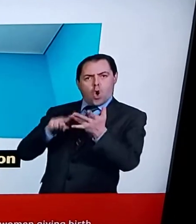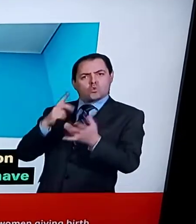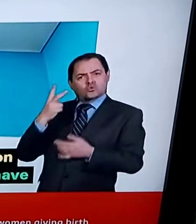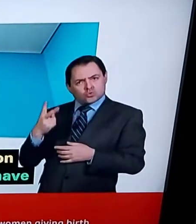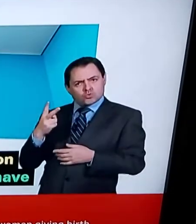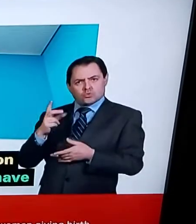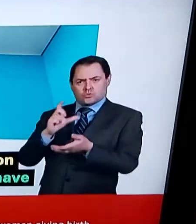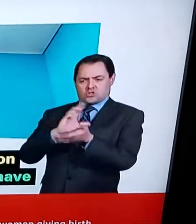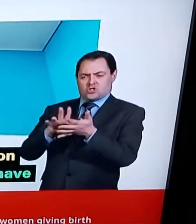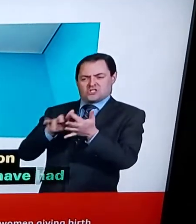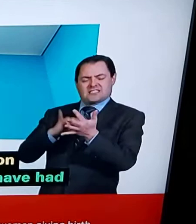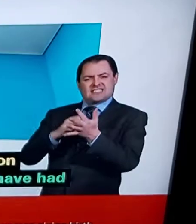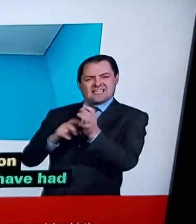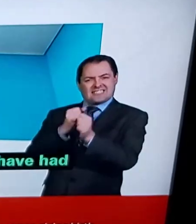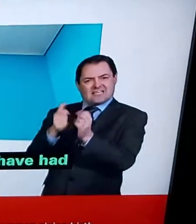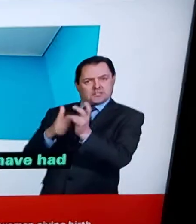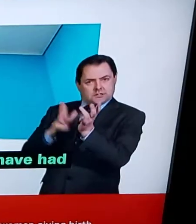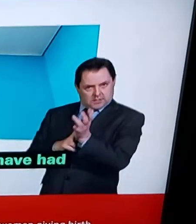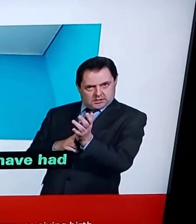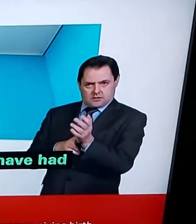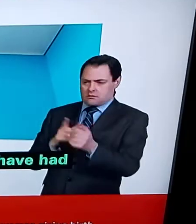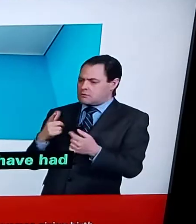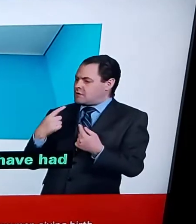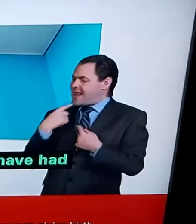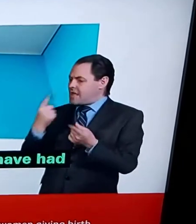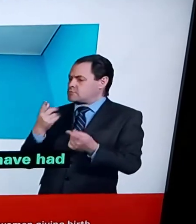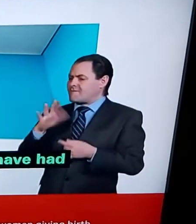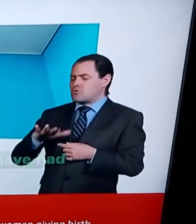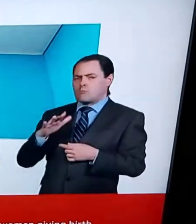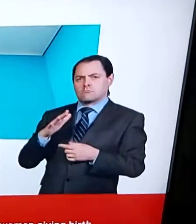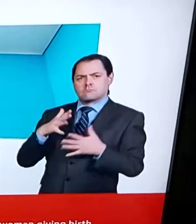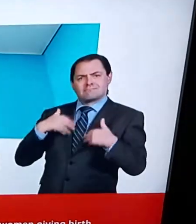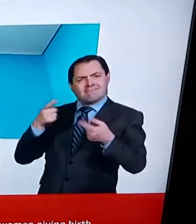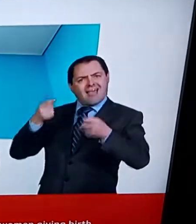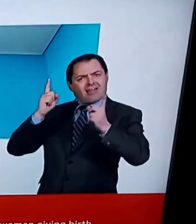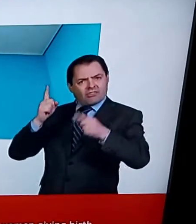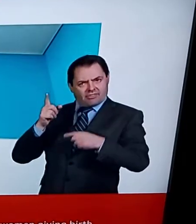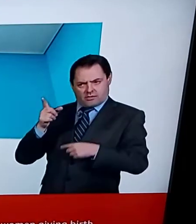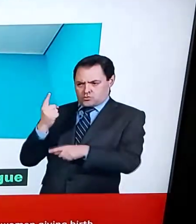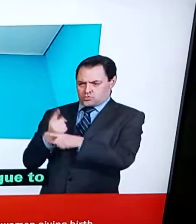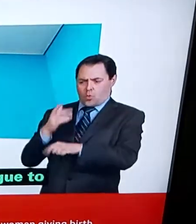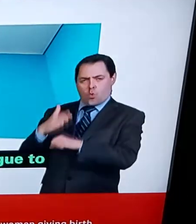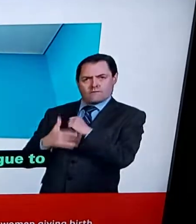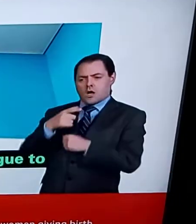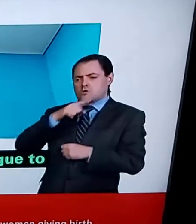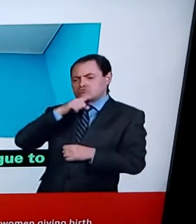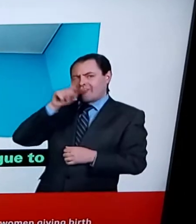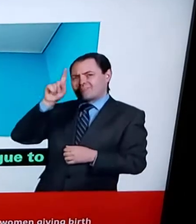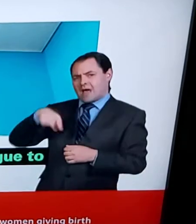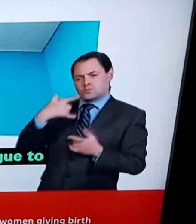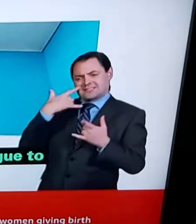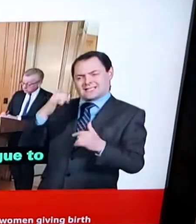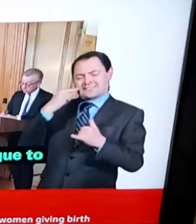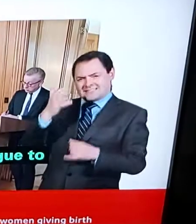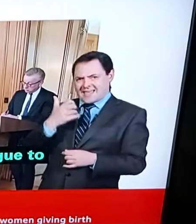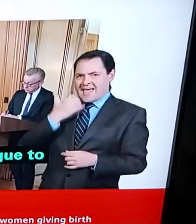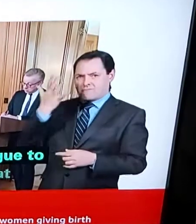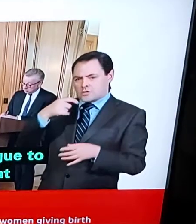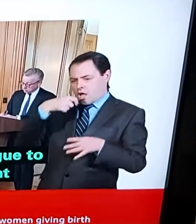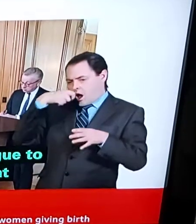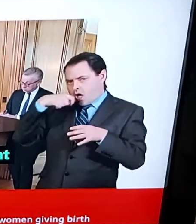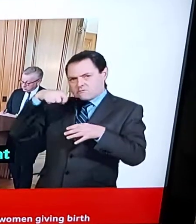news announcement by your colleague, the Health Secretary, this week that 100,000 tests a day will be carried